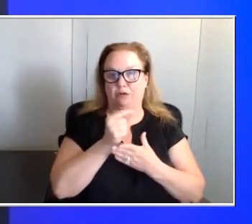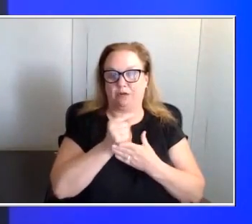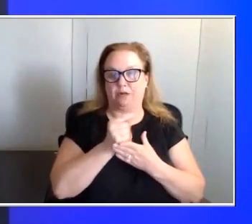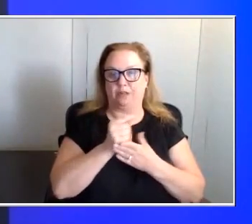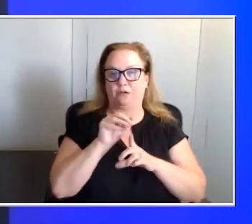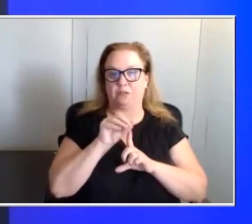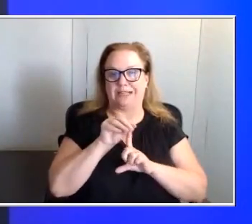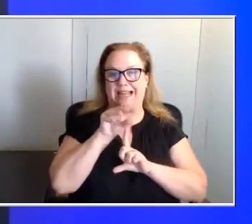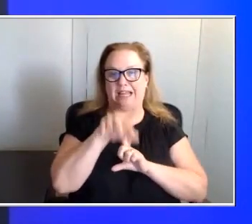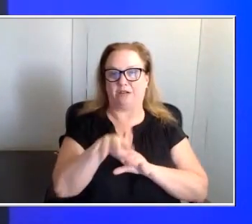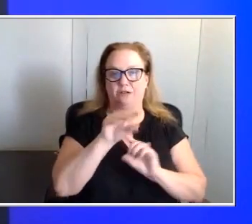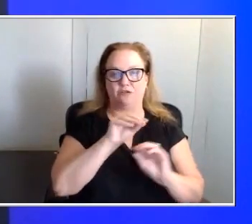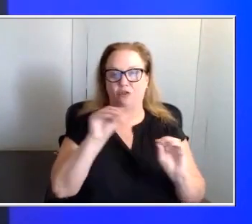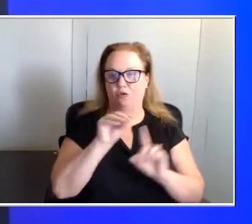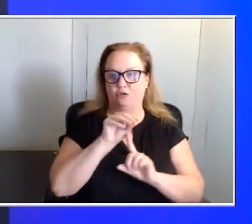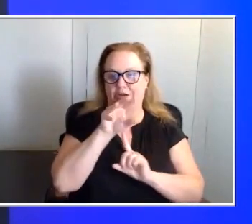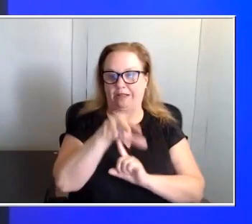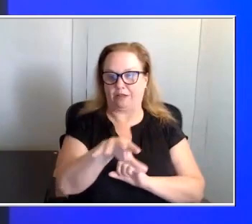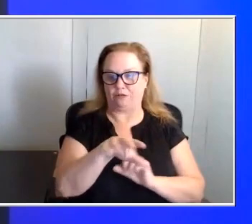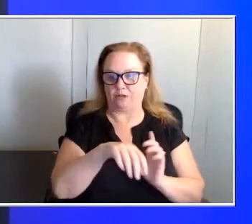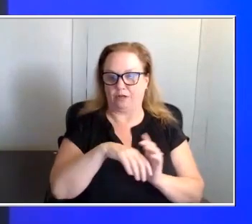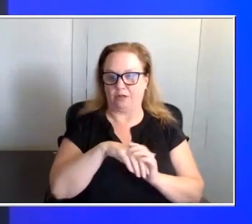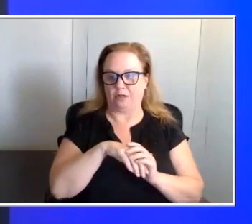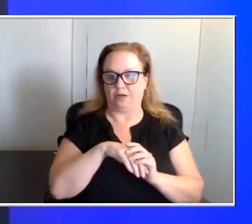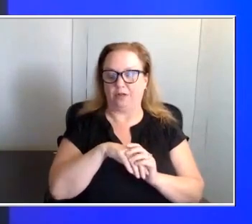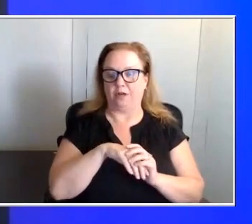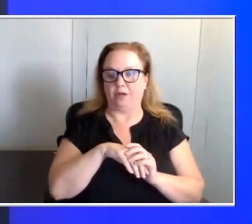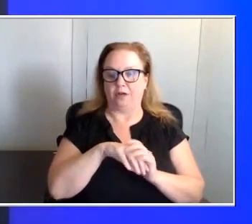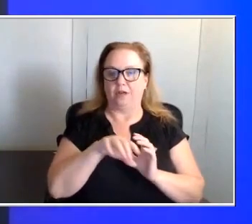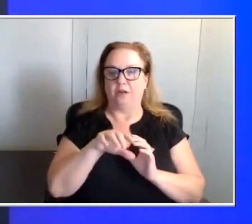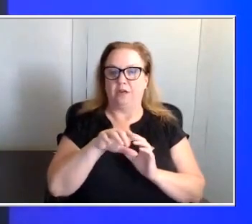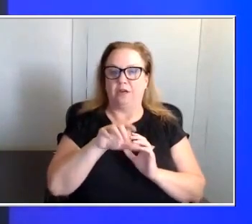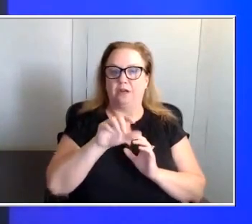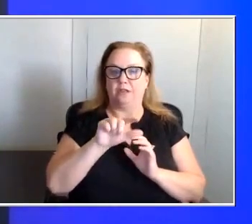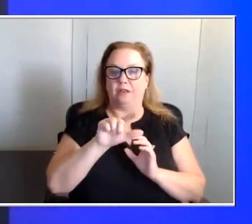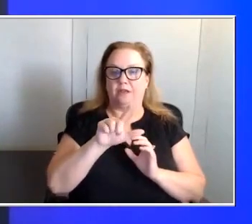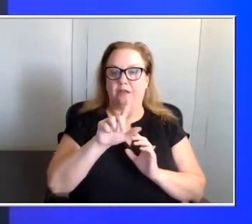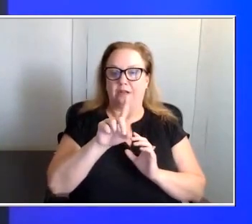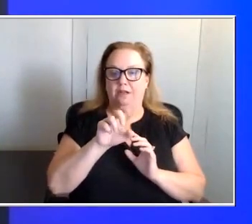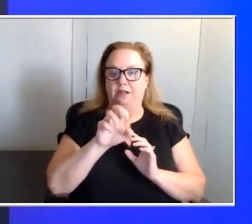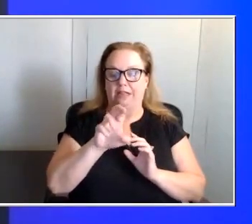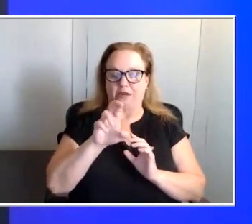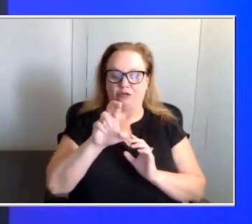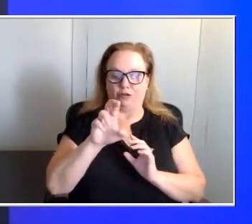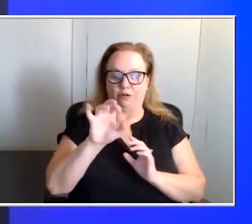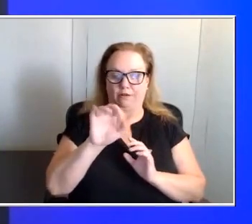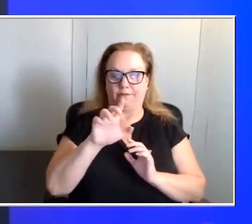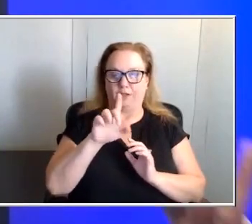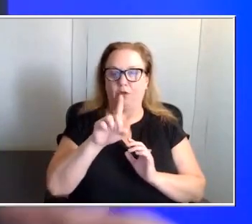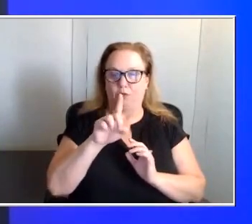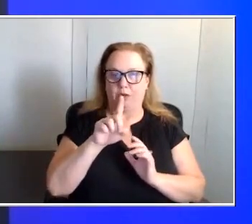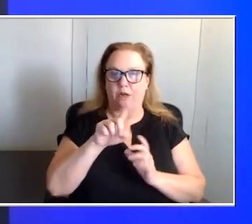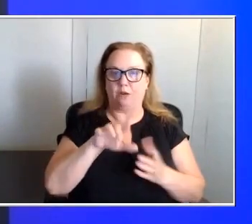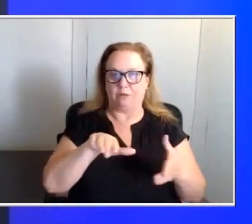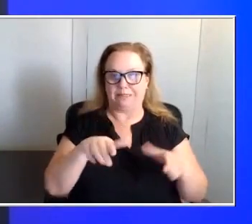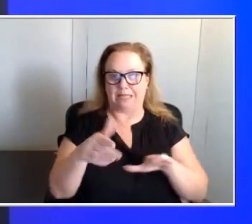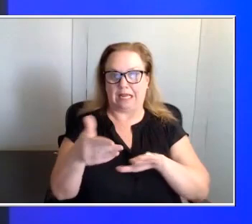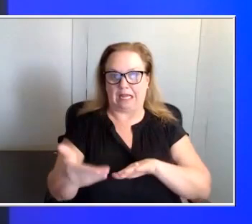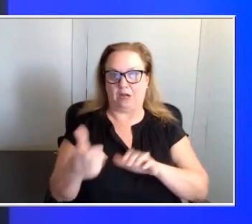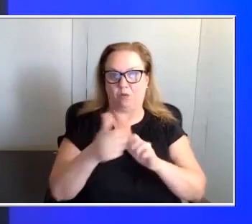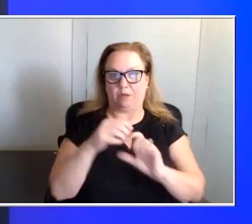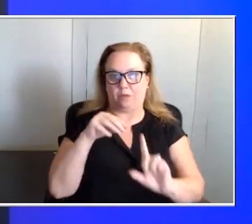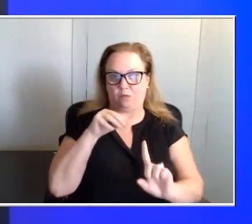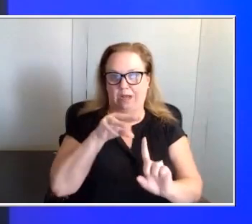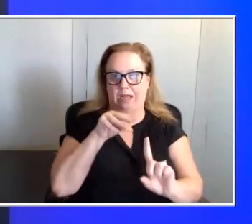so no ejaculation, because the glandular part of the prostate, which makes that fluid, will die, either with radiation, because the